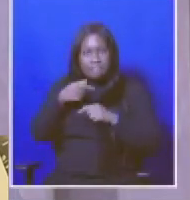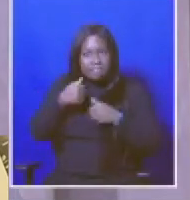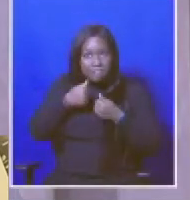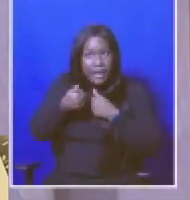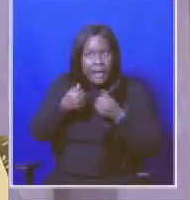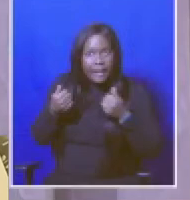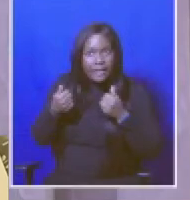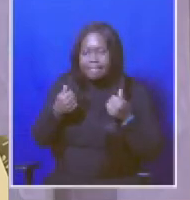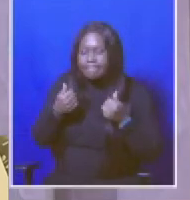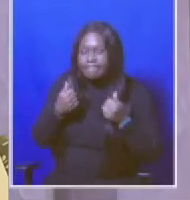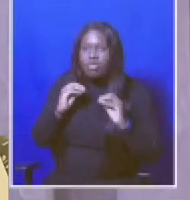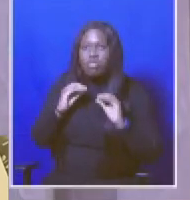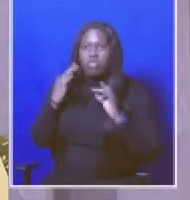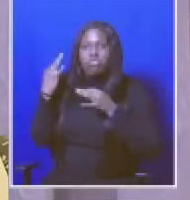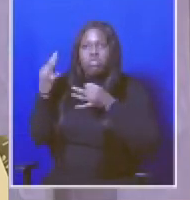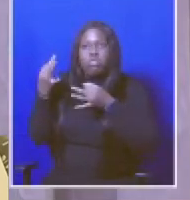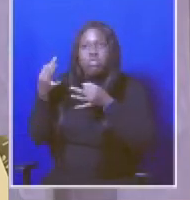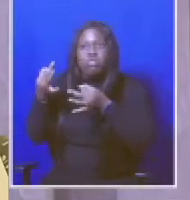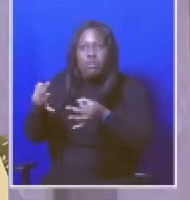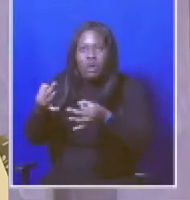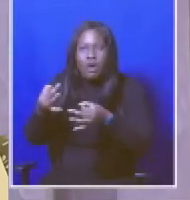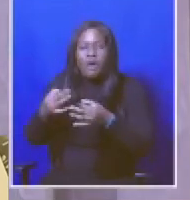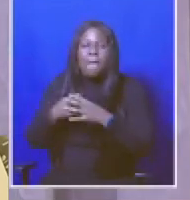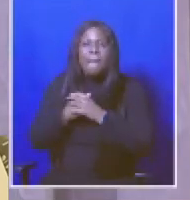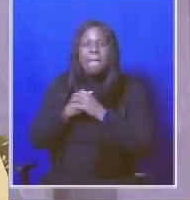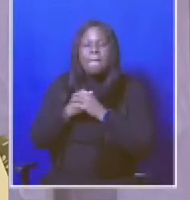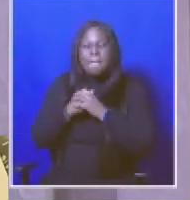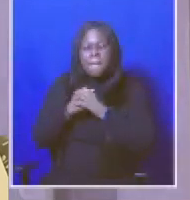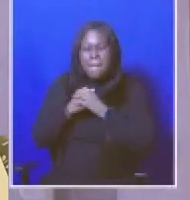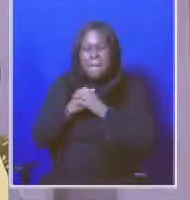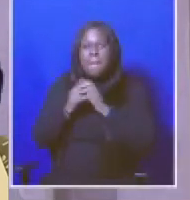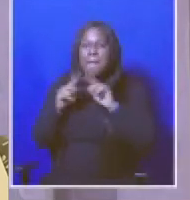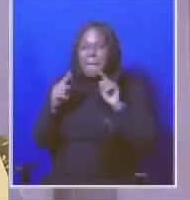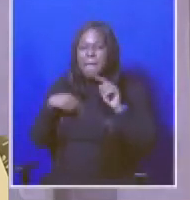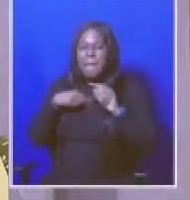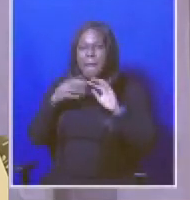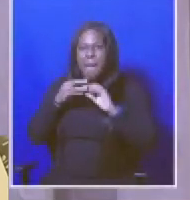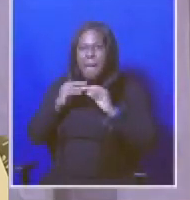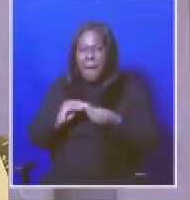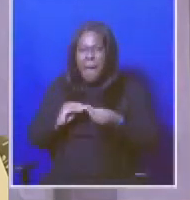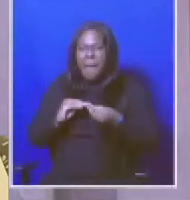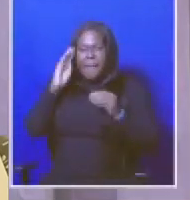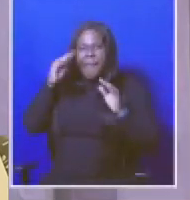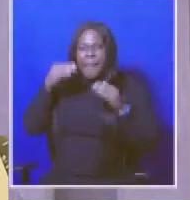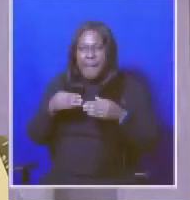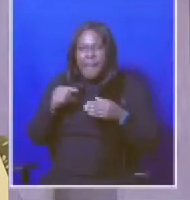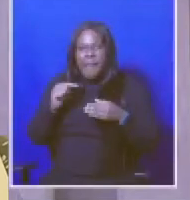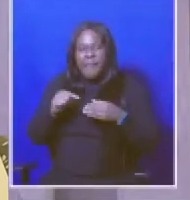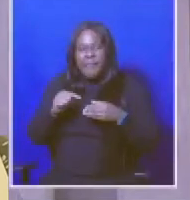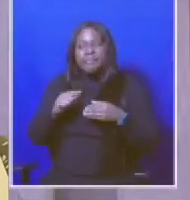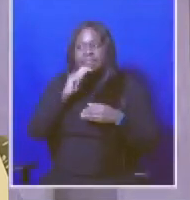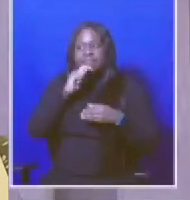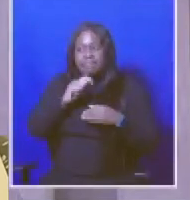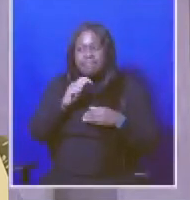through redistribution or restitution. But we are addressing that. I think it is in our interest to ensure